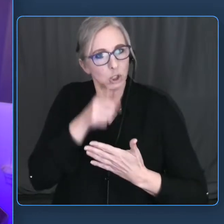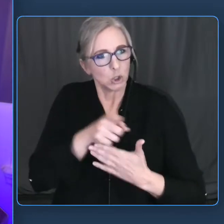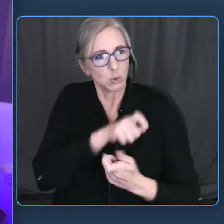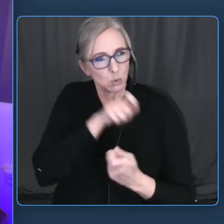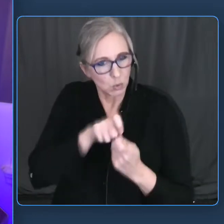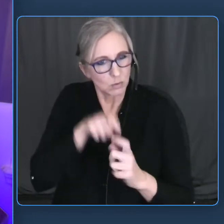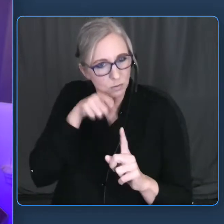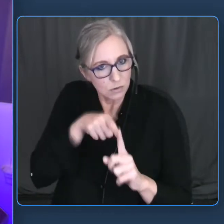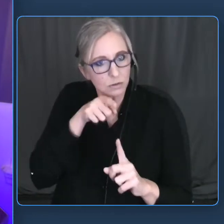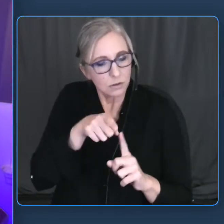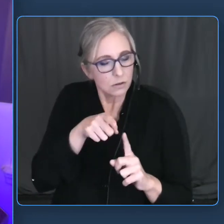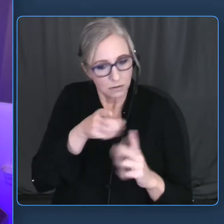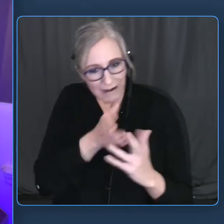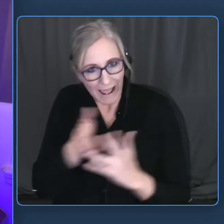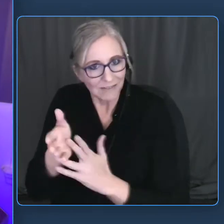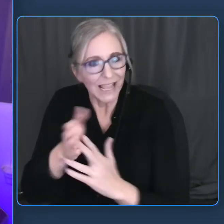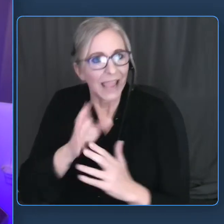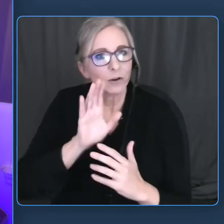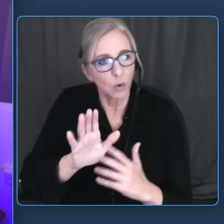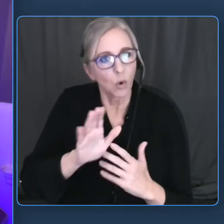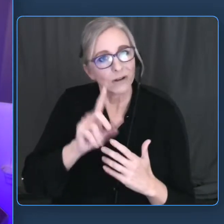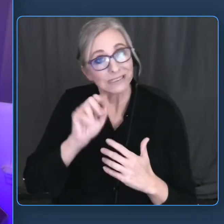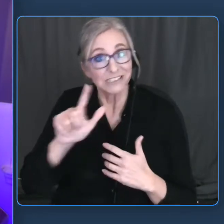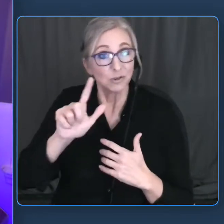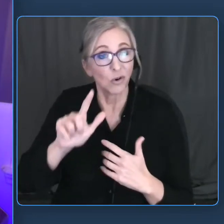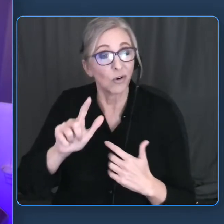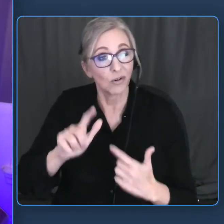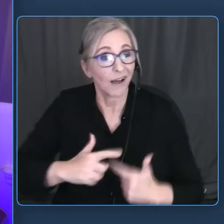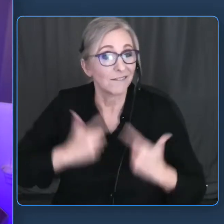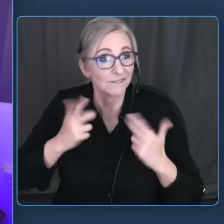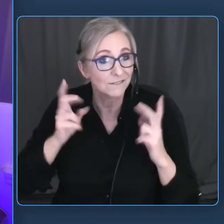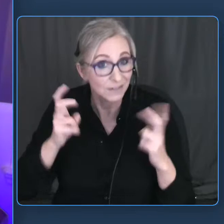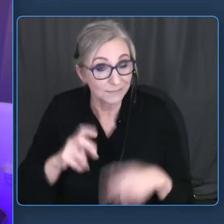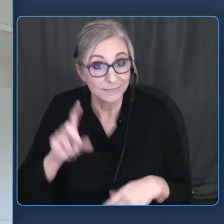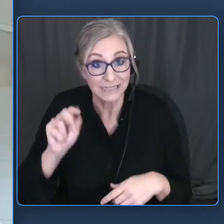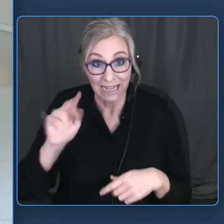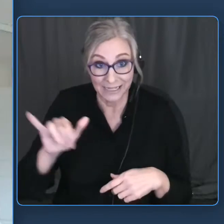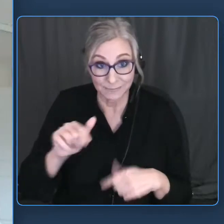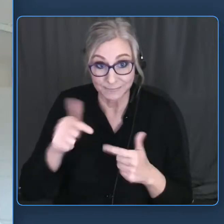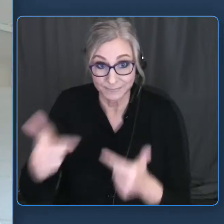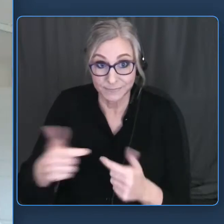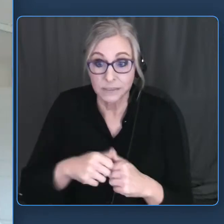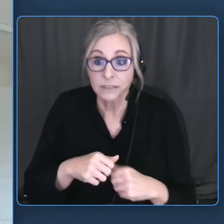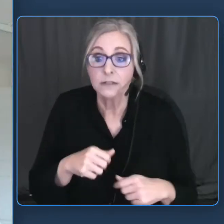you navigate your digital life. Danny.